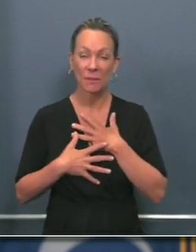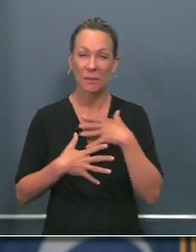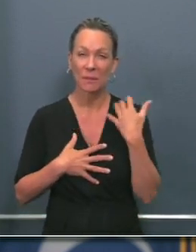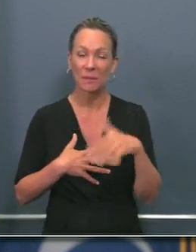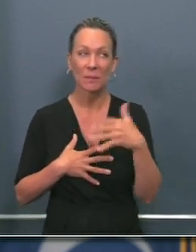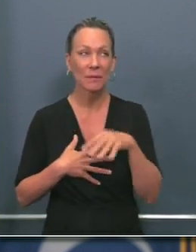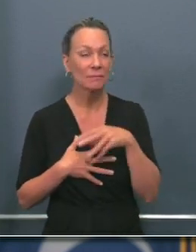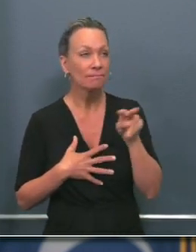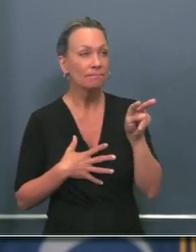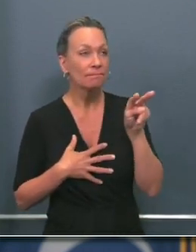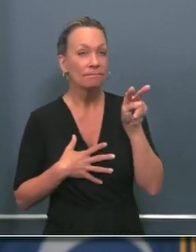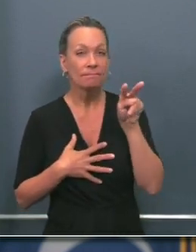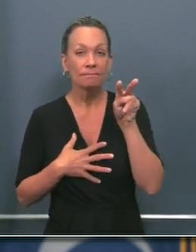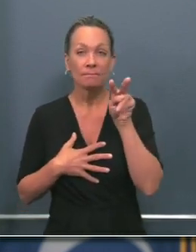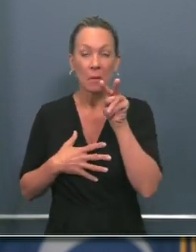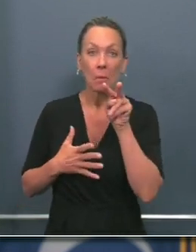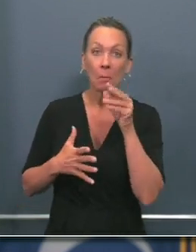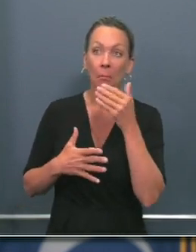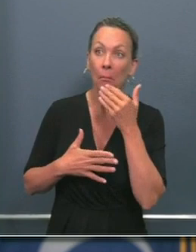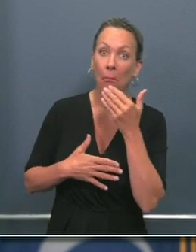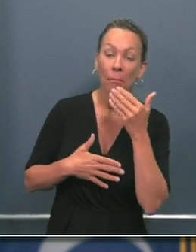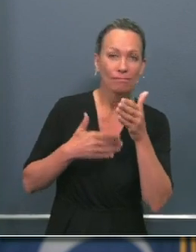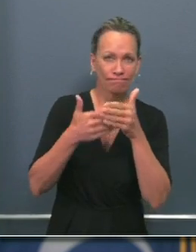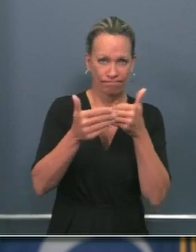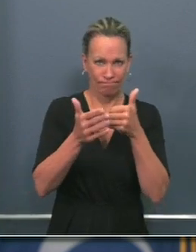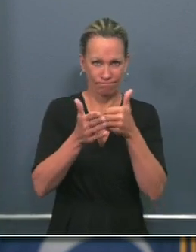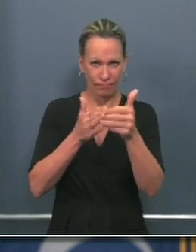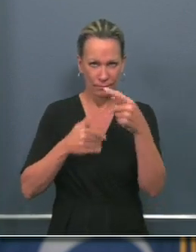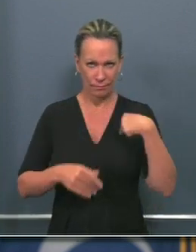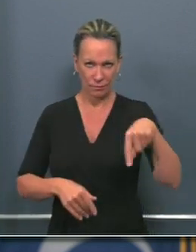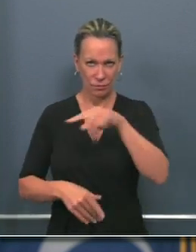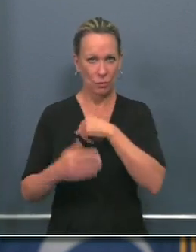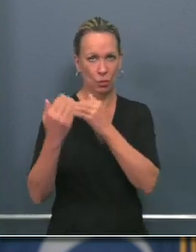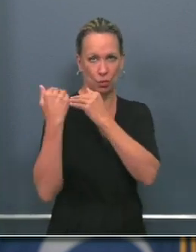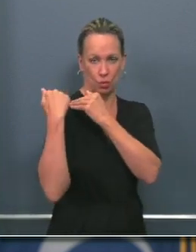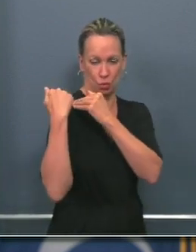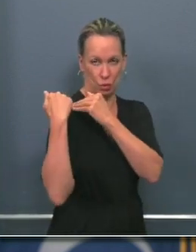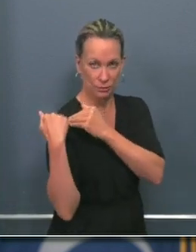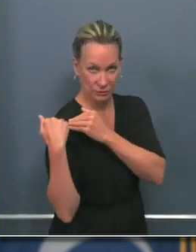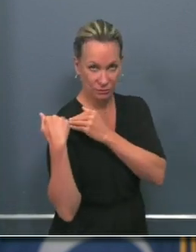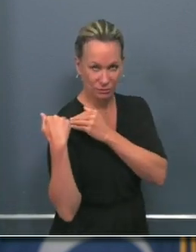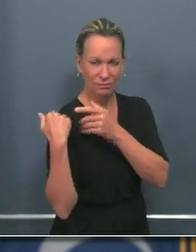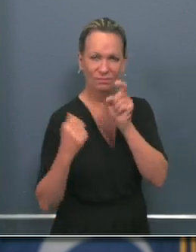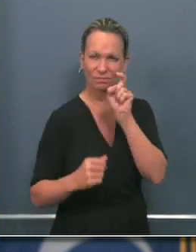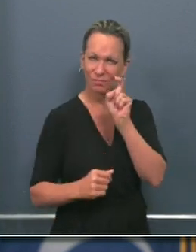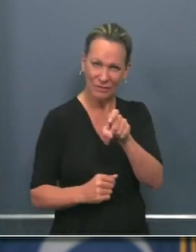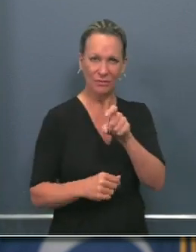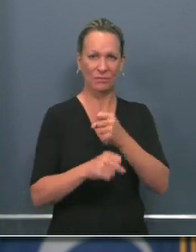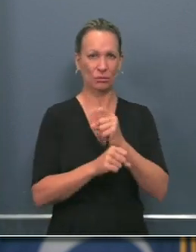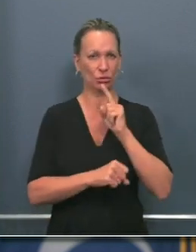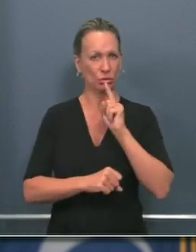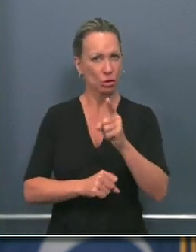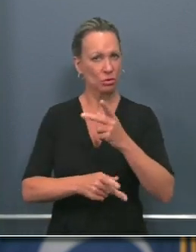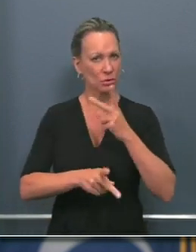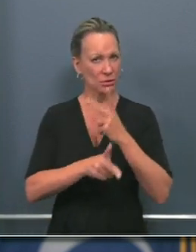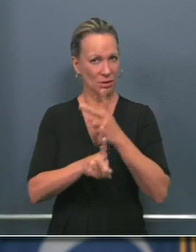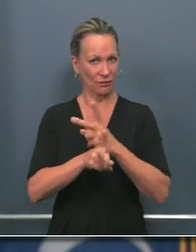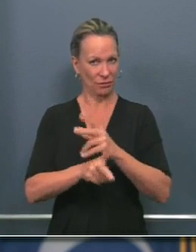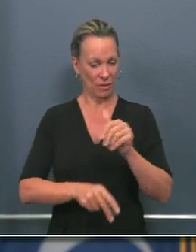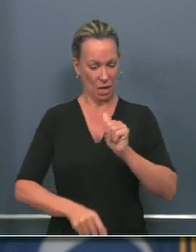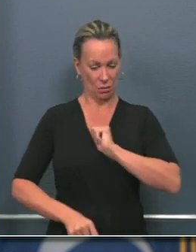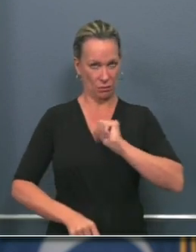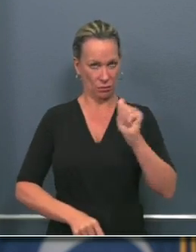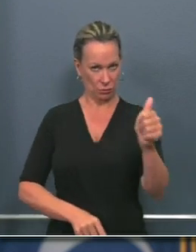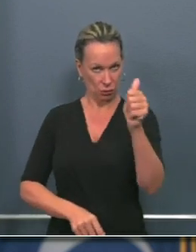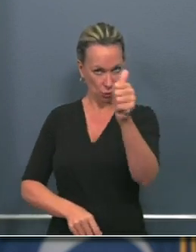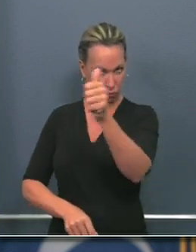and every one of us in terms of our individual role and our individual responsibility. As we start to mix with